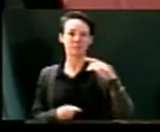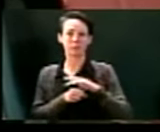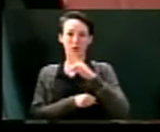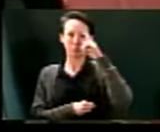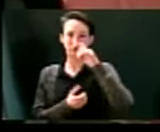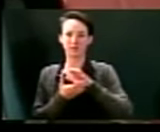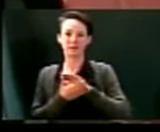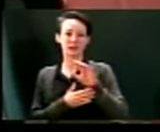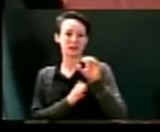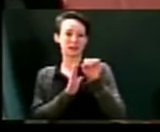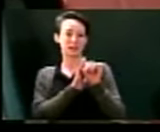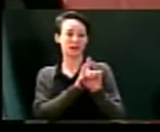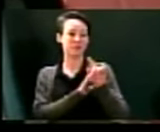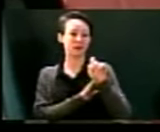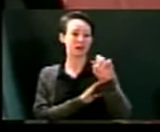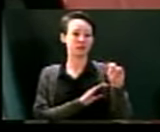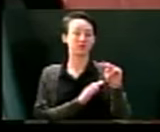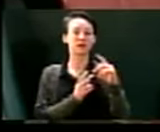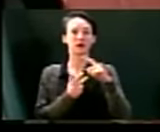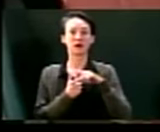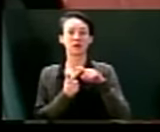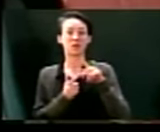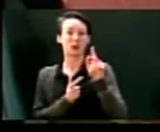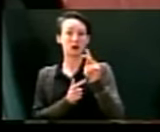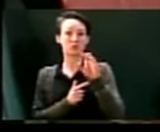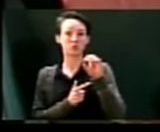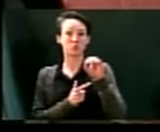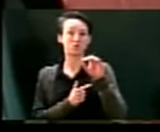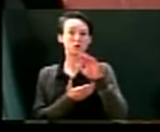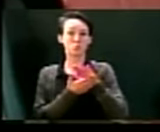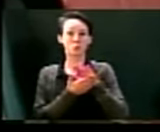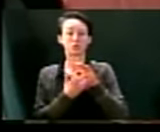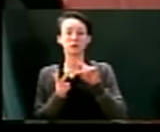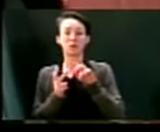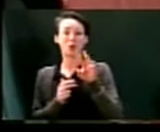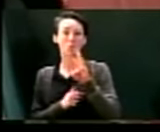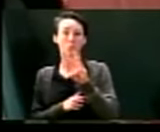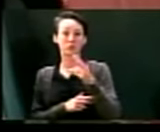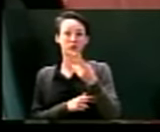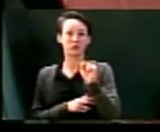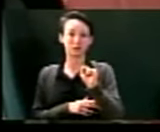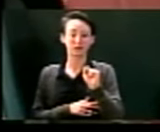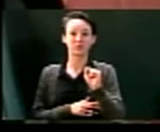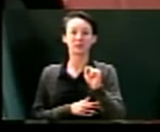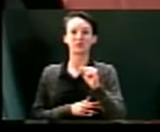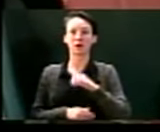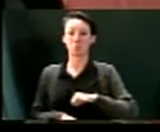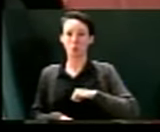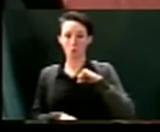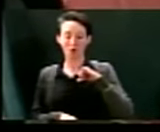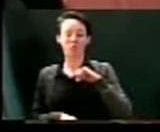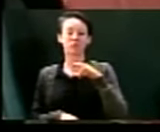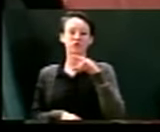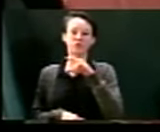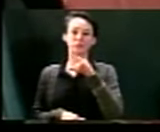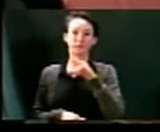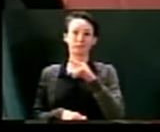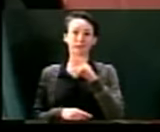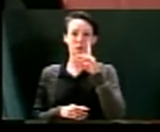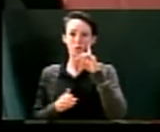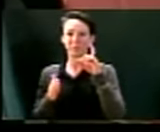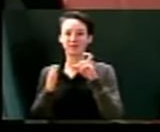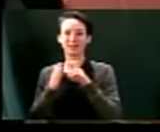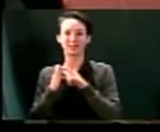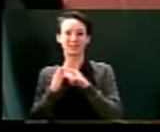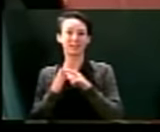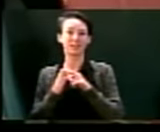the Knox County Schools, and West High School take pride in recognizing Ms. Paula Franklin's commitment to students, her peers, and her community. And